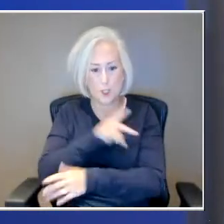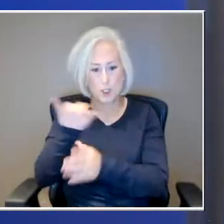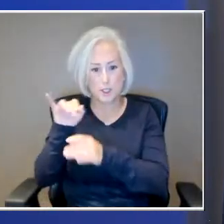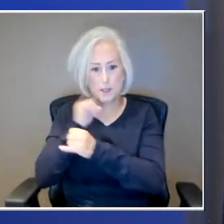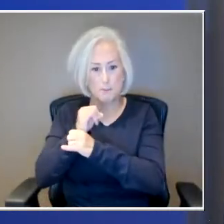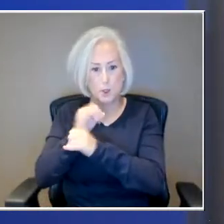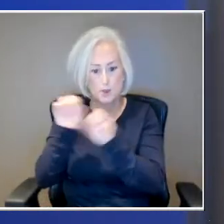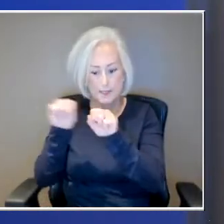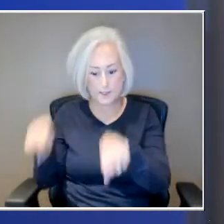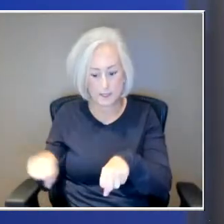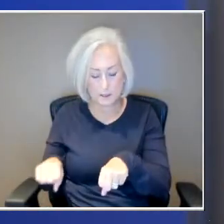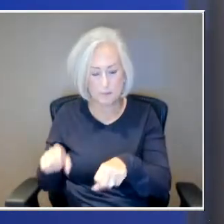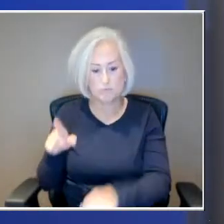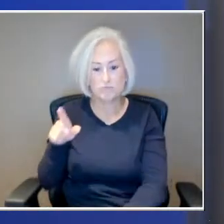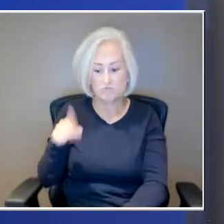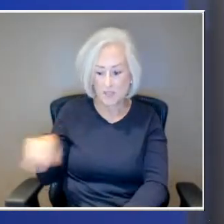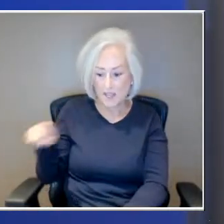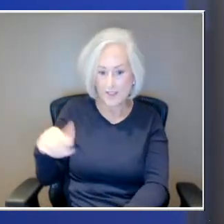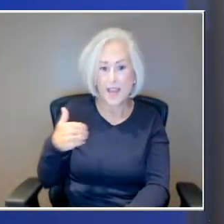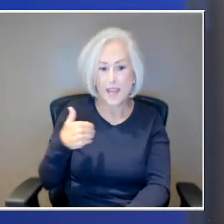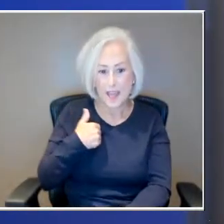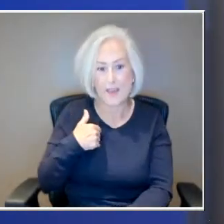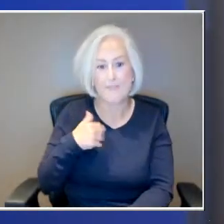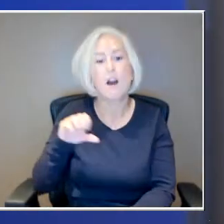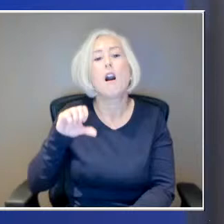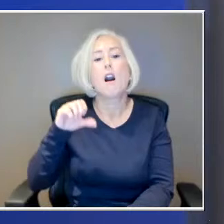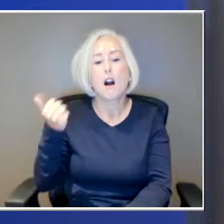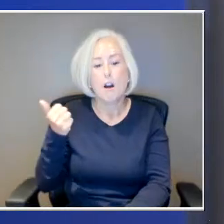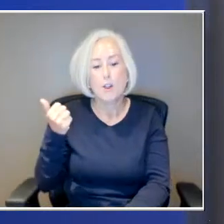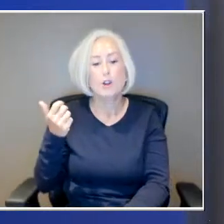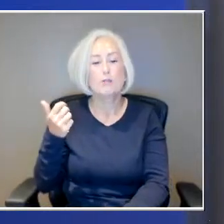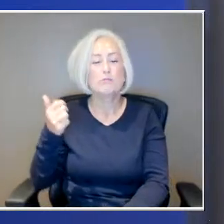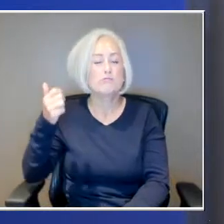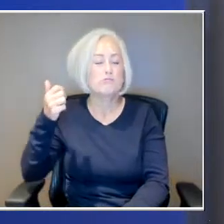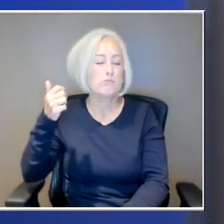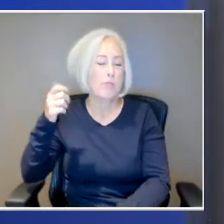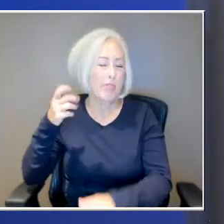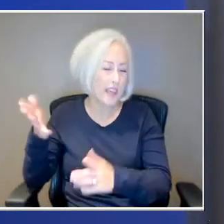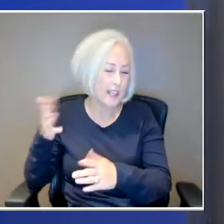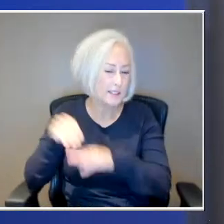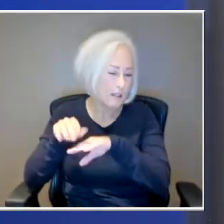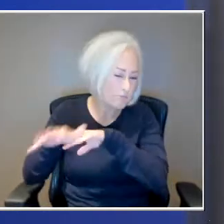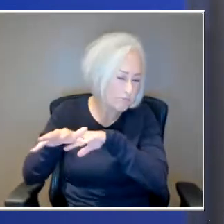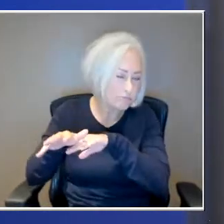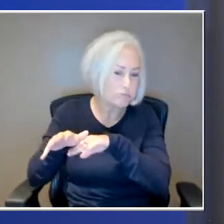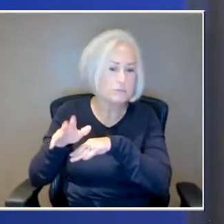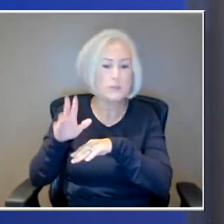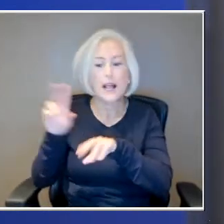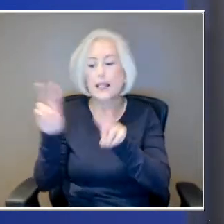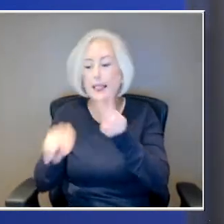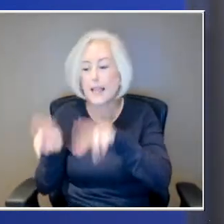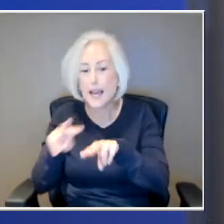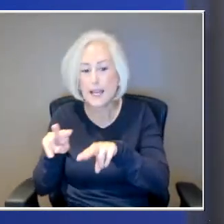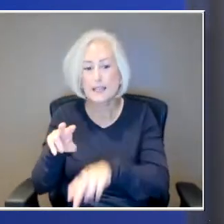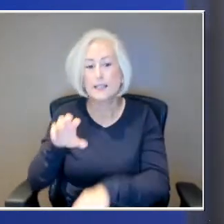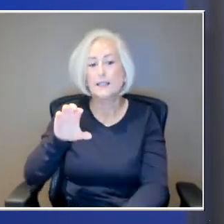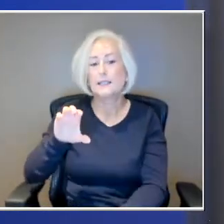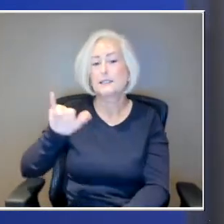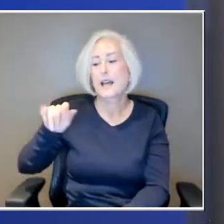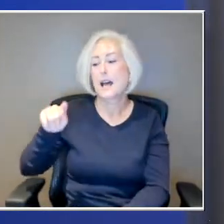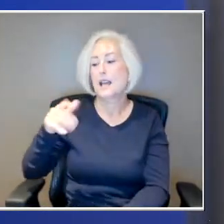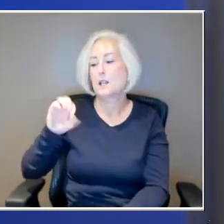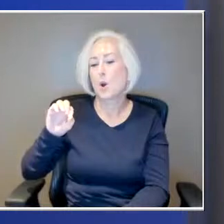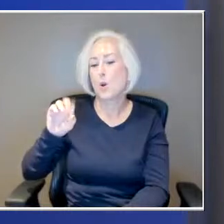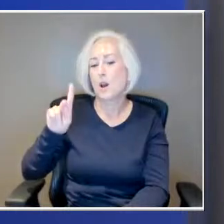They do have nuanced adverse events though, so we do monitor for side effects like cytokine release syndrome that we typically see in